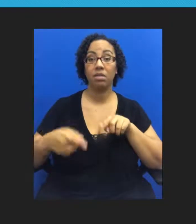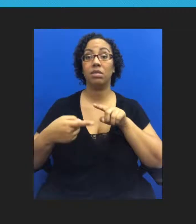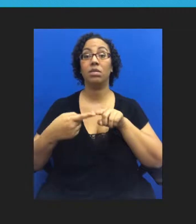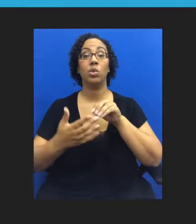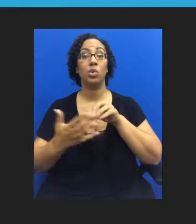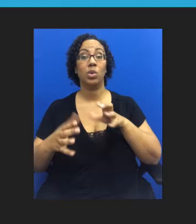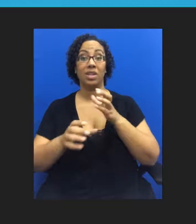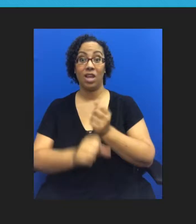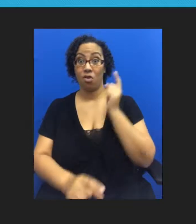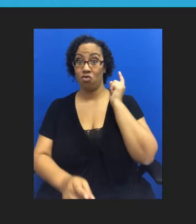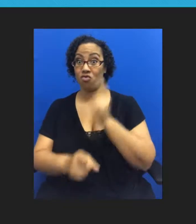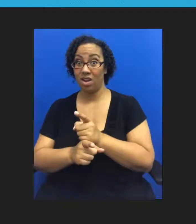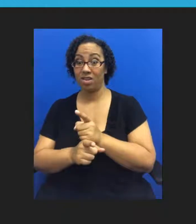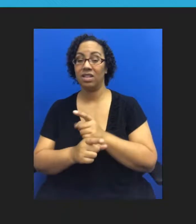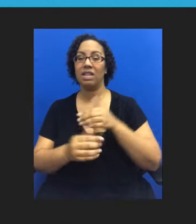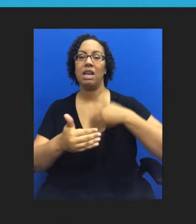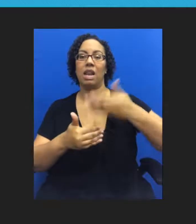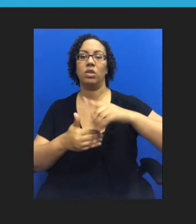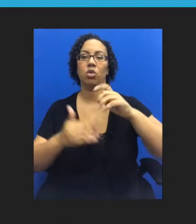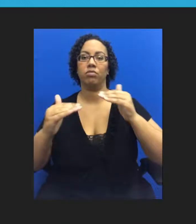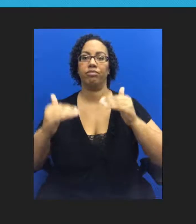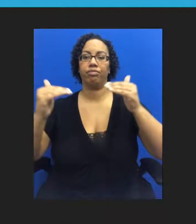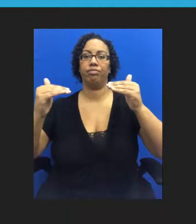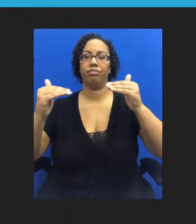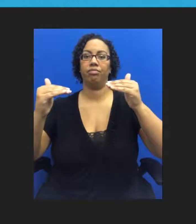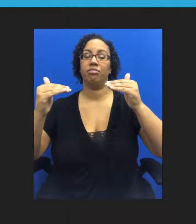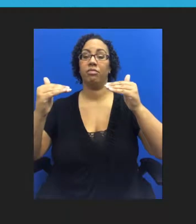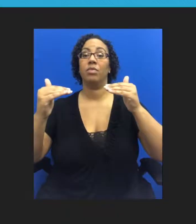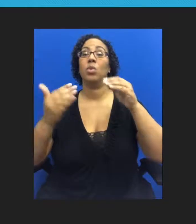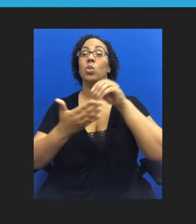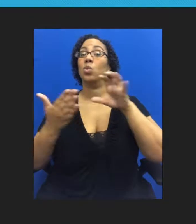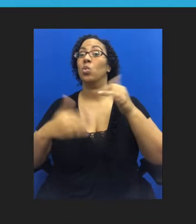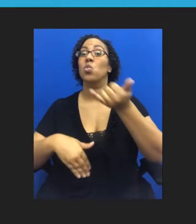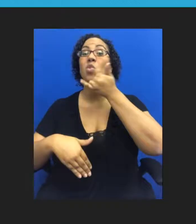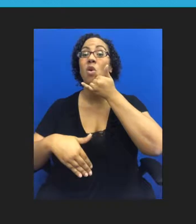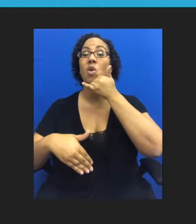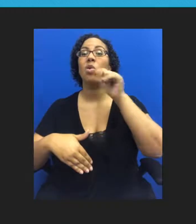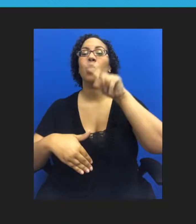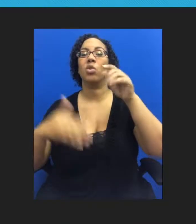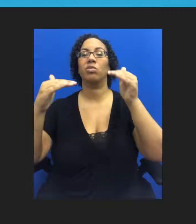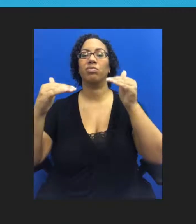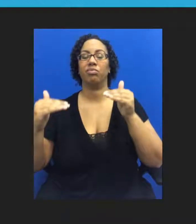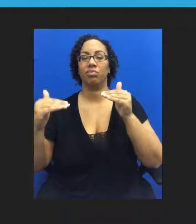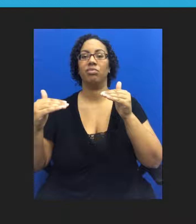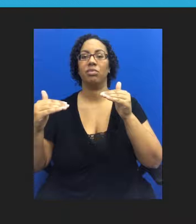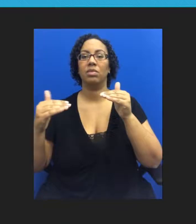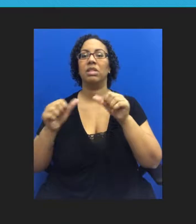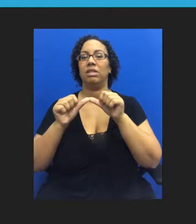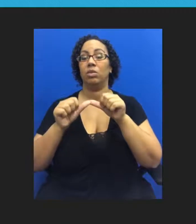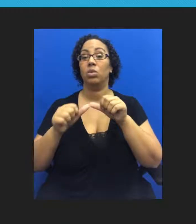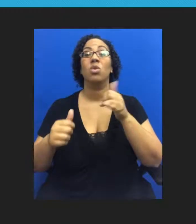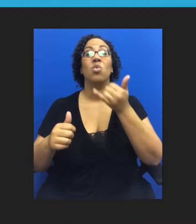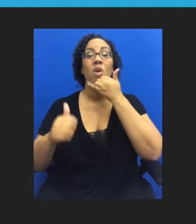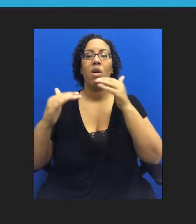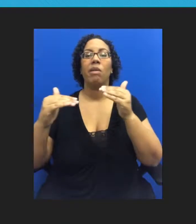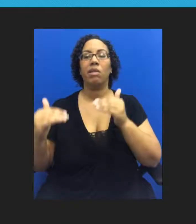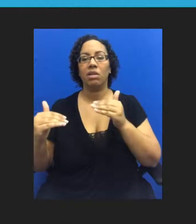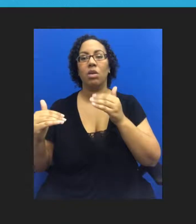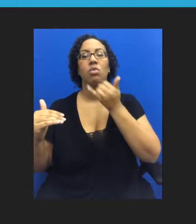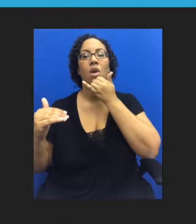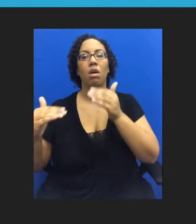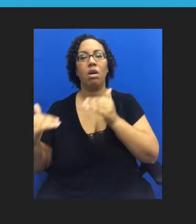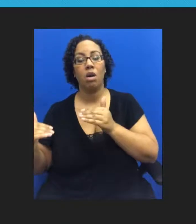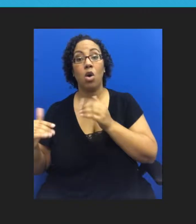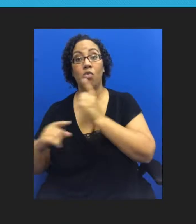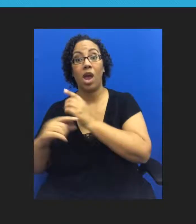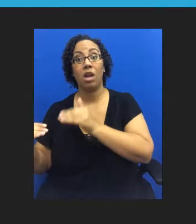adaptive, meaning that the following questions will be based on students' ability to incorrectly or correctly